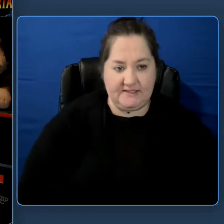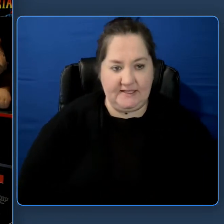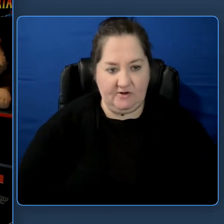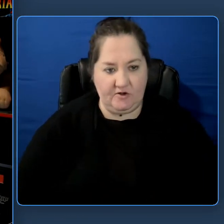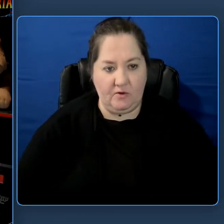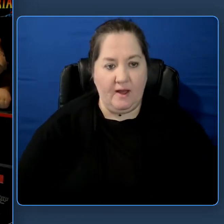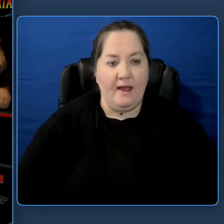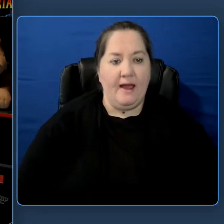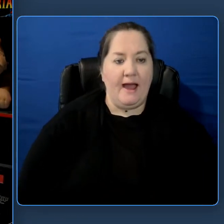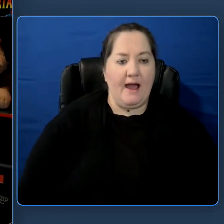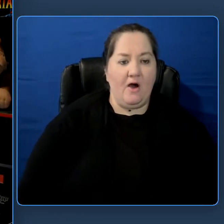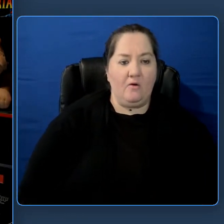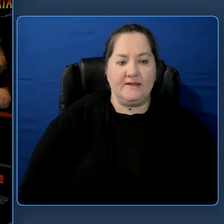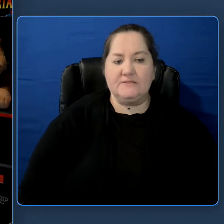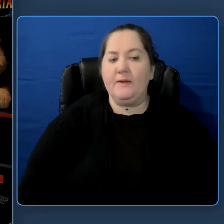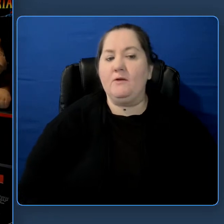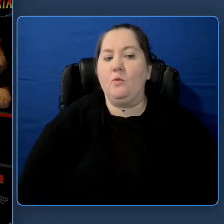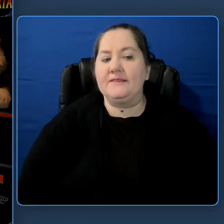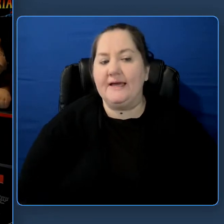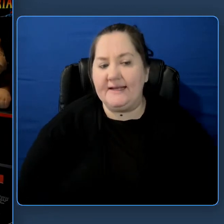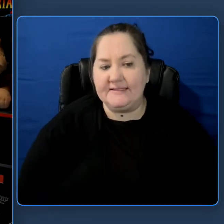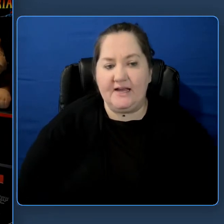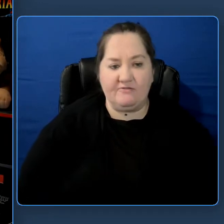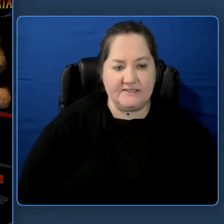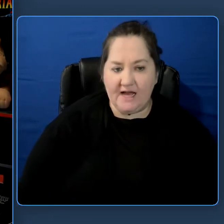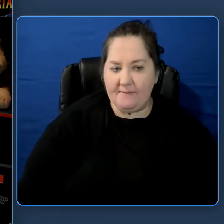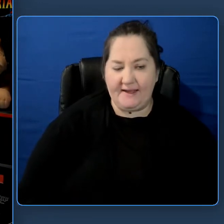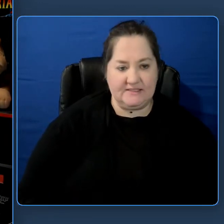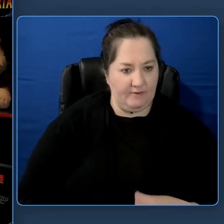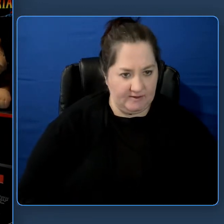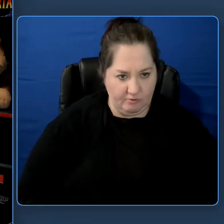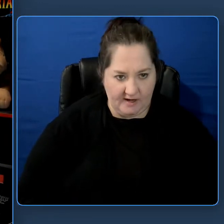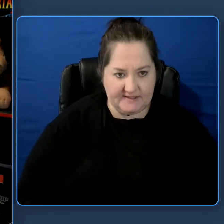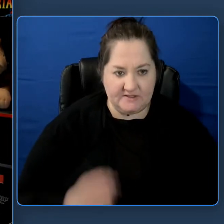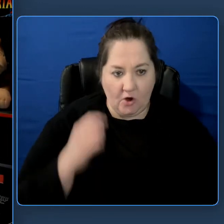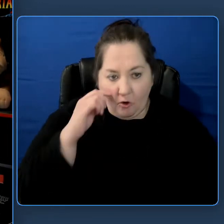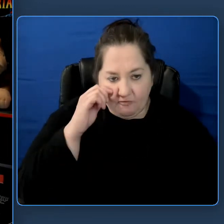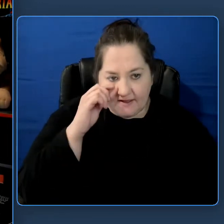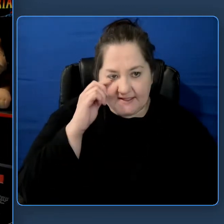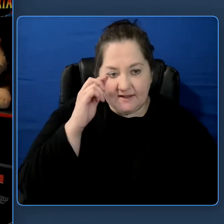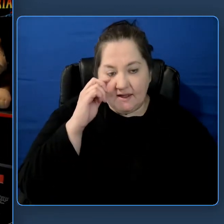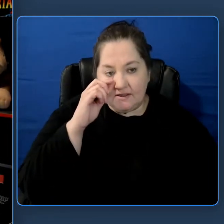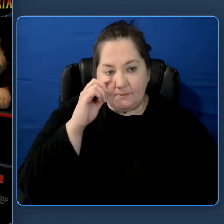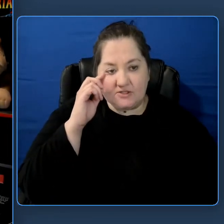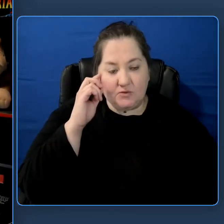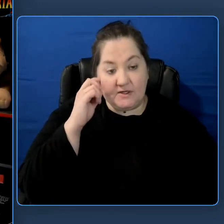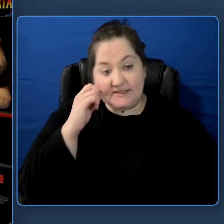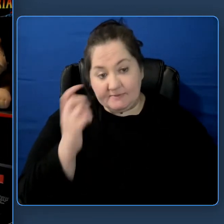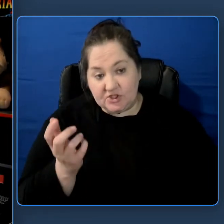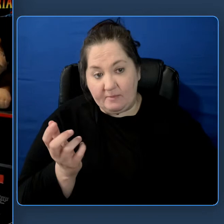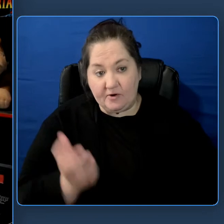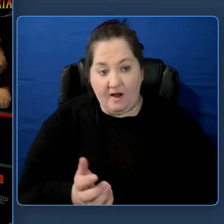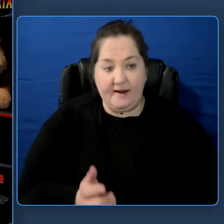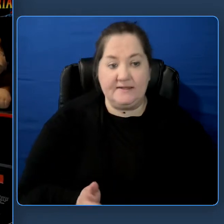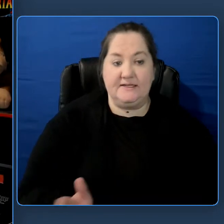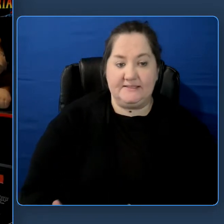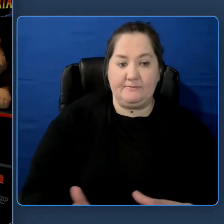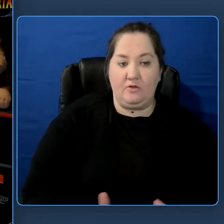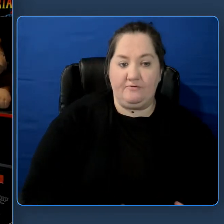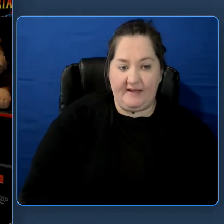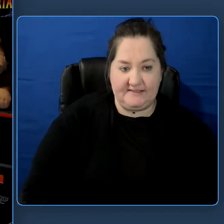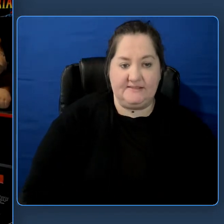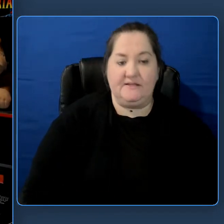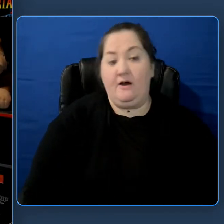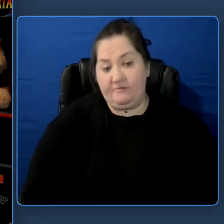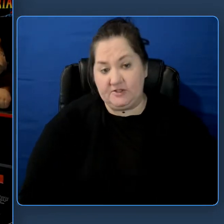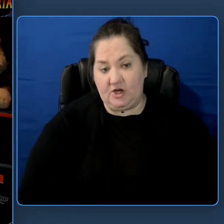the person into the interview? How explain what that is. Every time I explain the process, hopefully the person will accept the job or not and accept